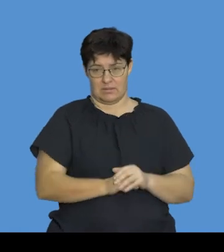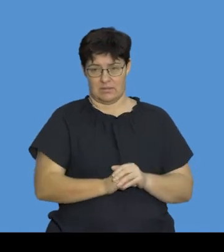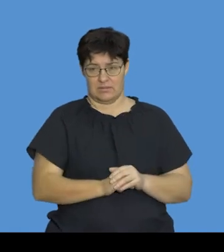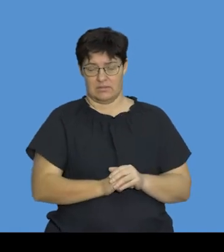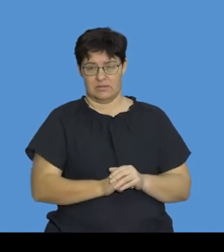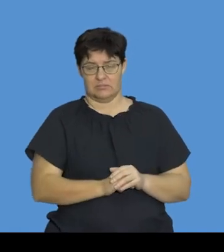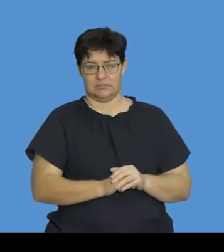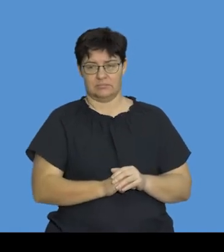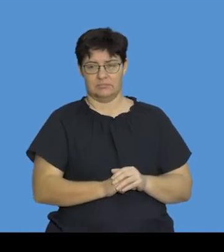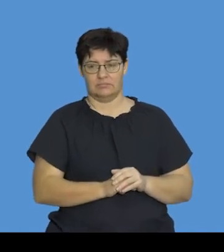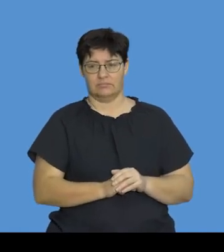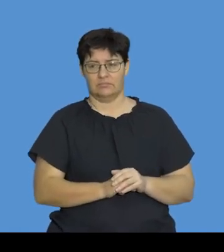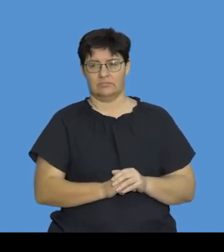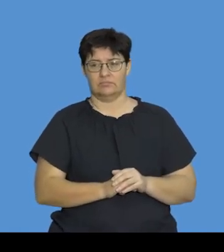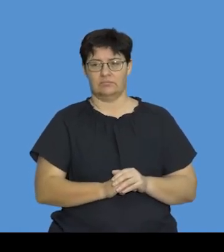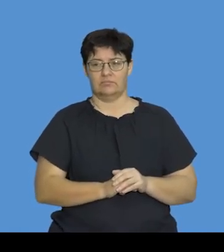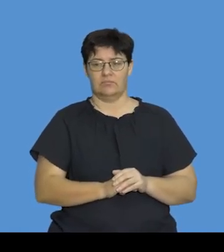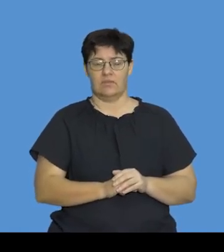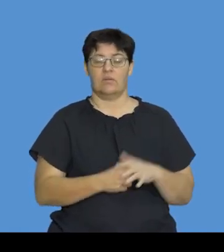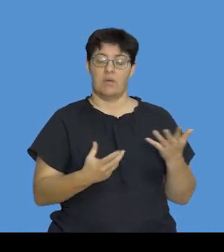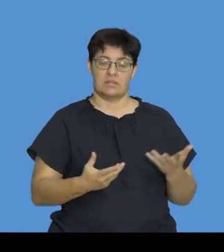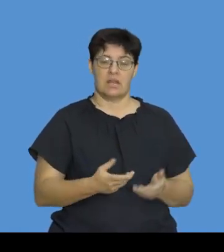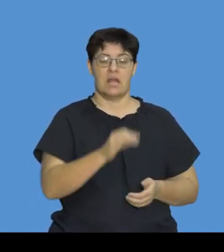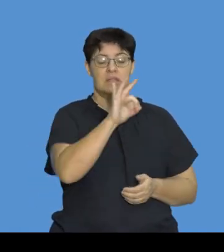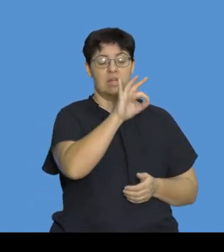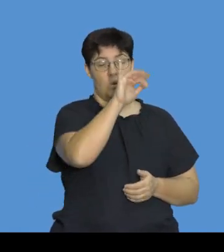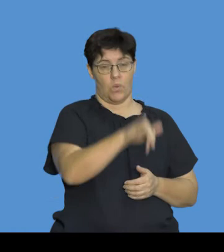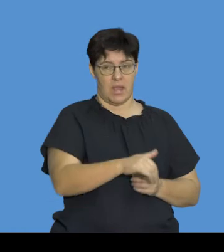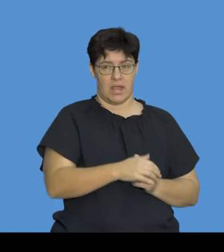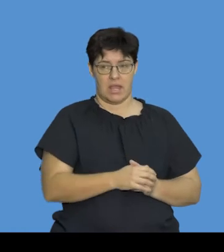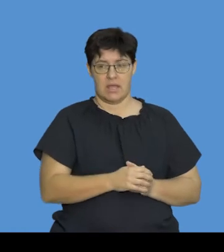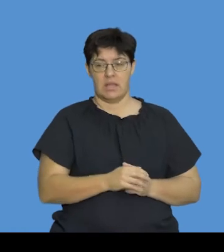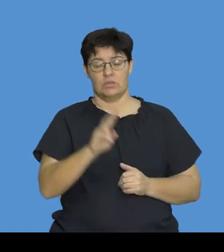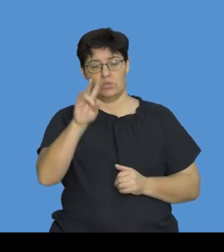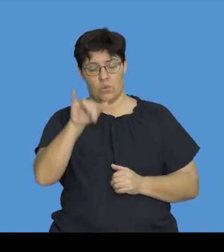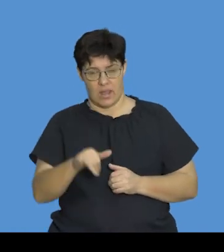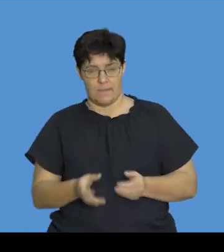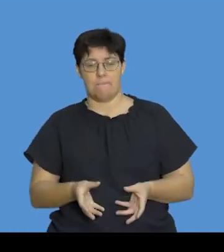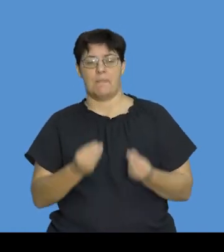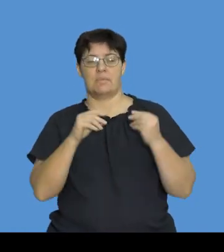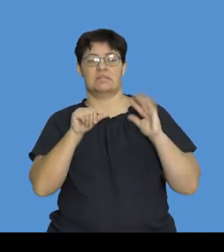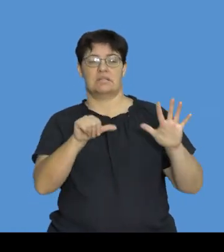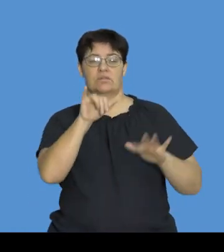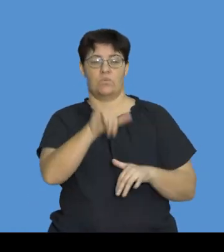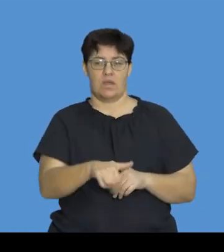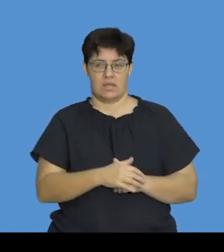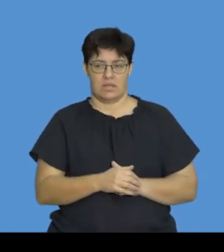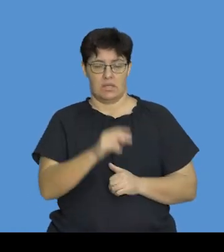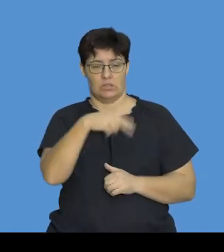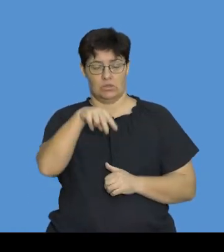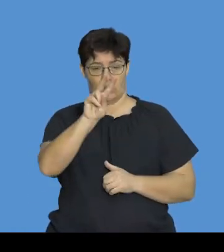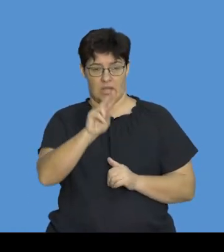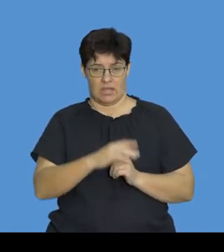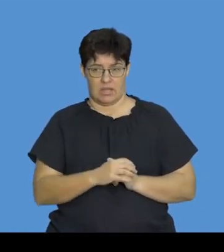of the examples we've looked at so far, if I multiply the 3y and the 2y, I will then get 6y